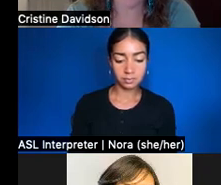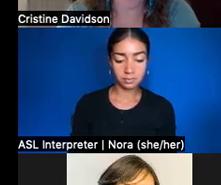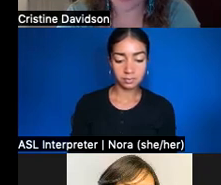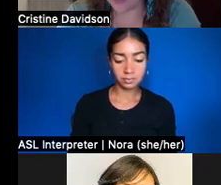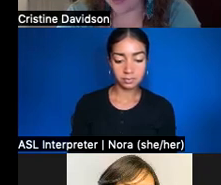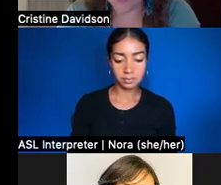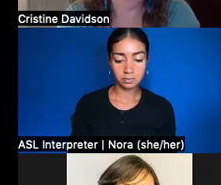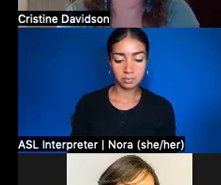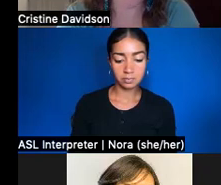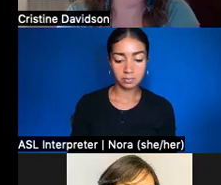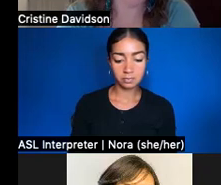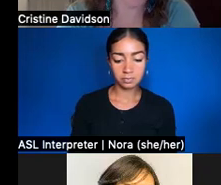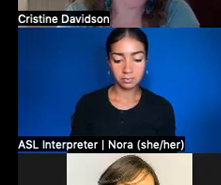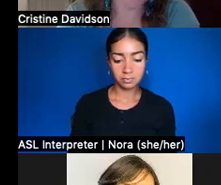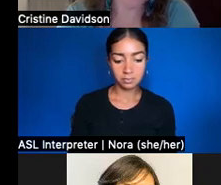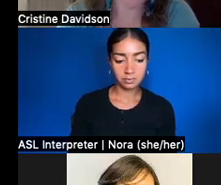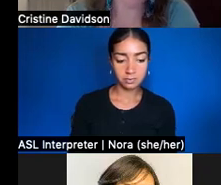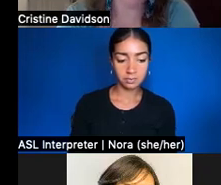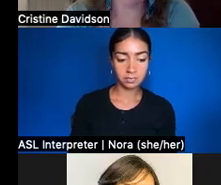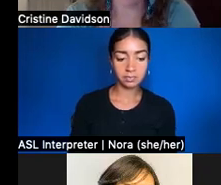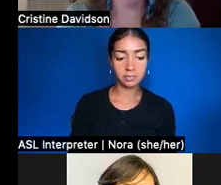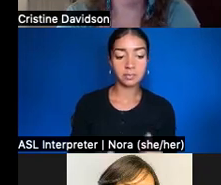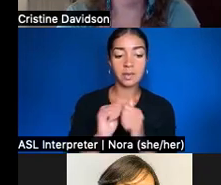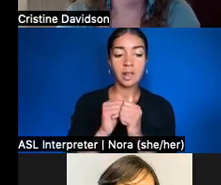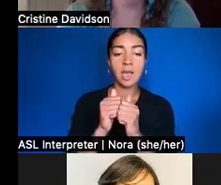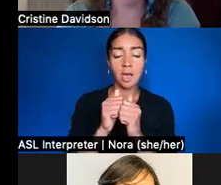How could you connect with Betsy or Annie?